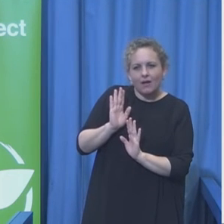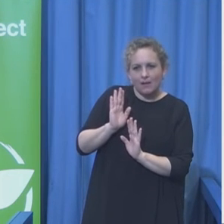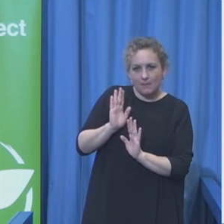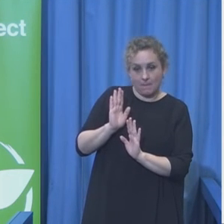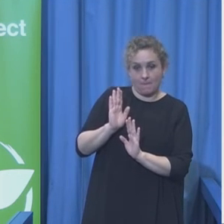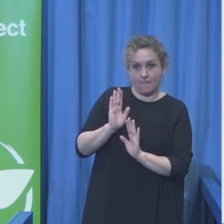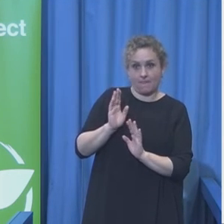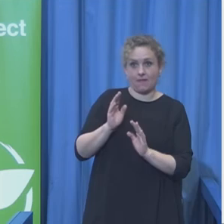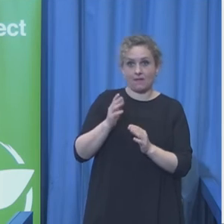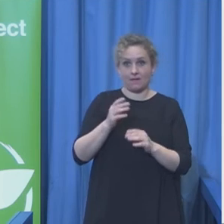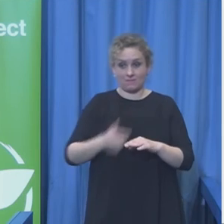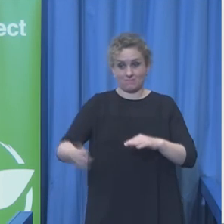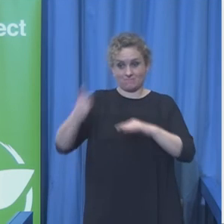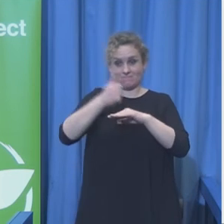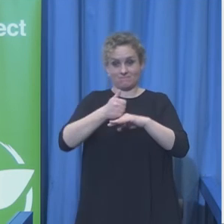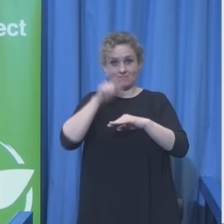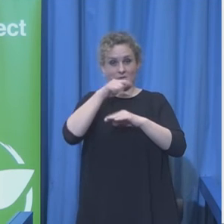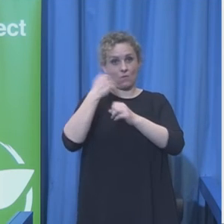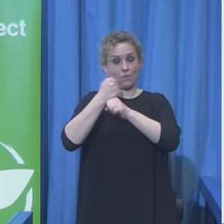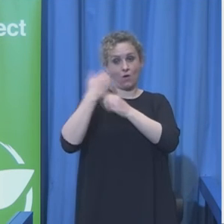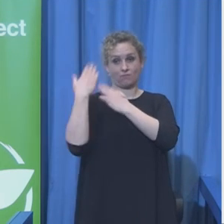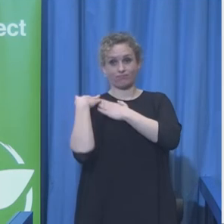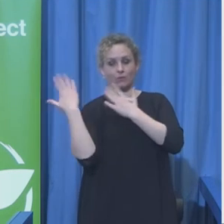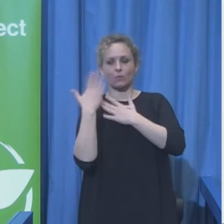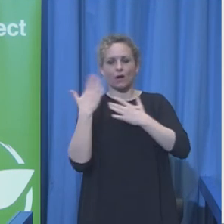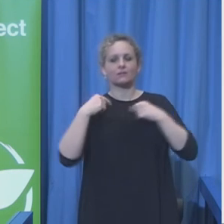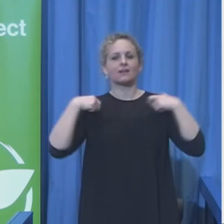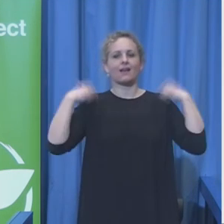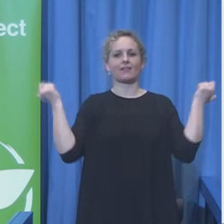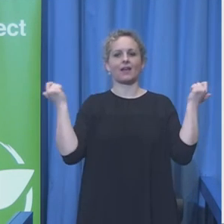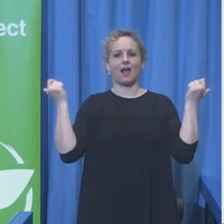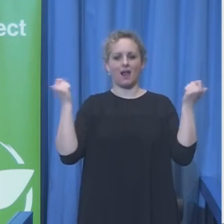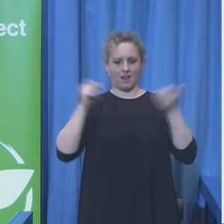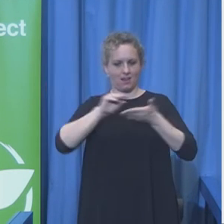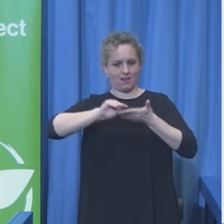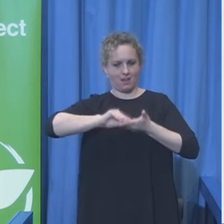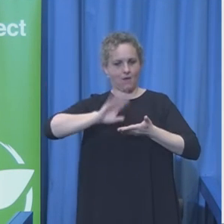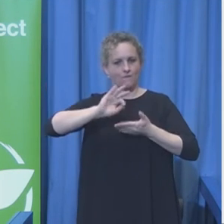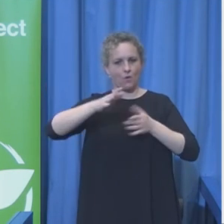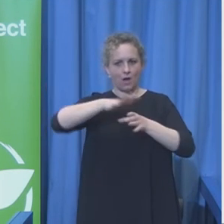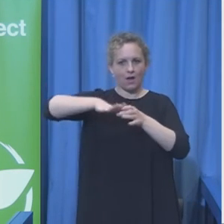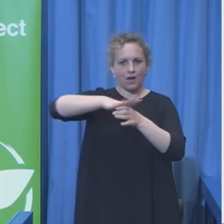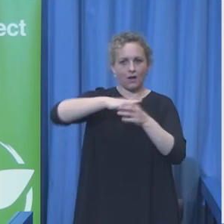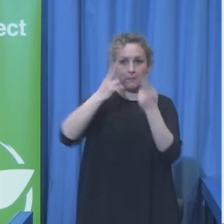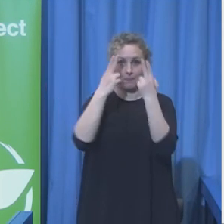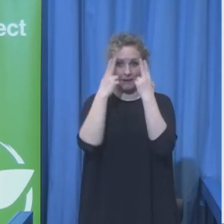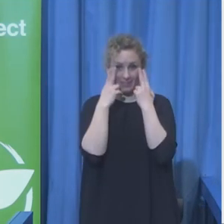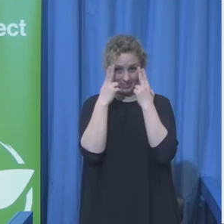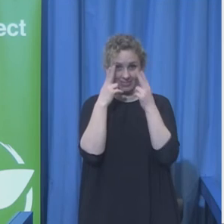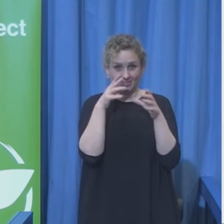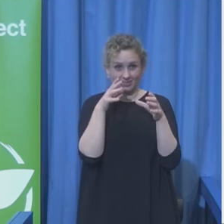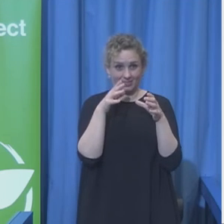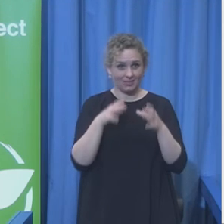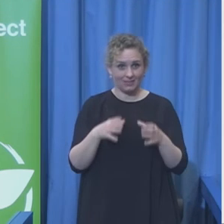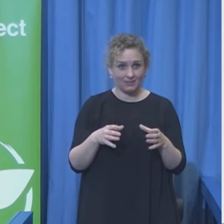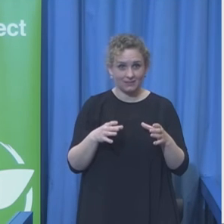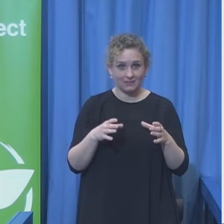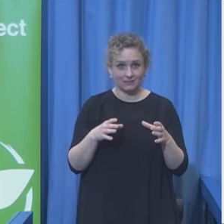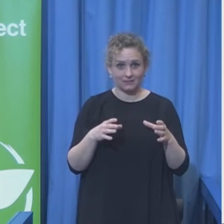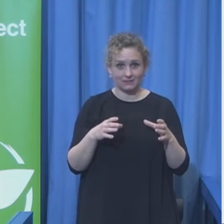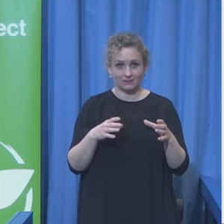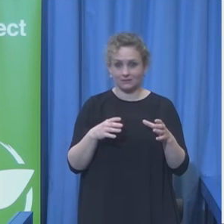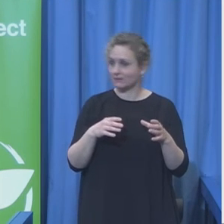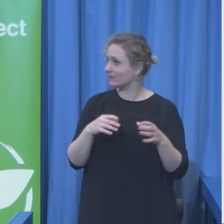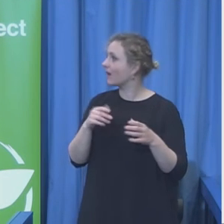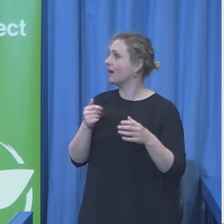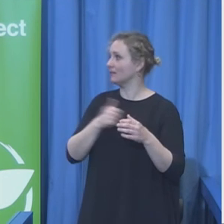who's a blind gentleman who just recently was appointed as our Secretary General for the rights, or the, for the Higher